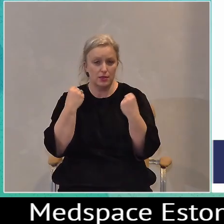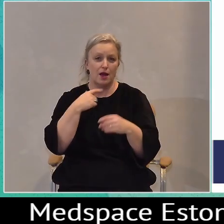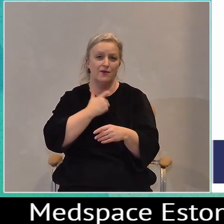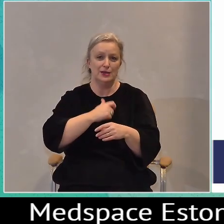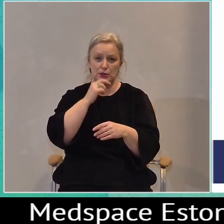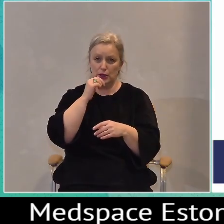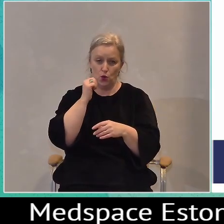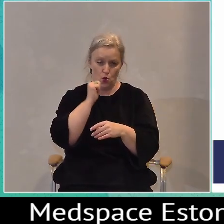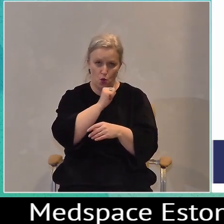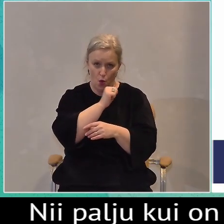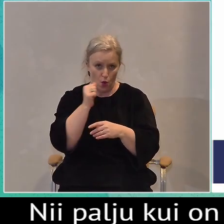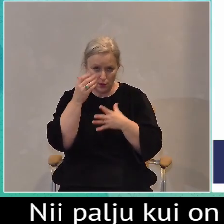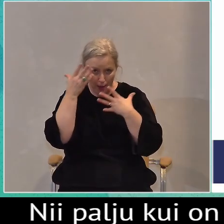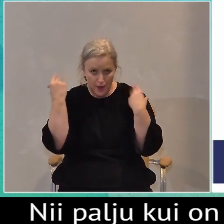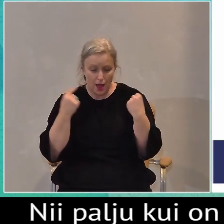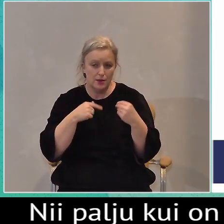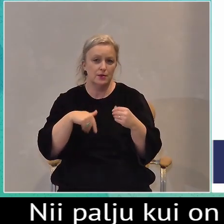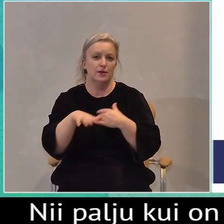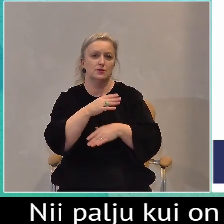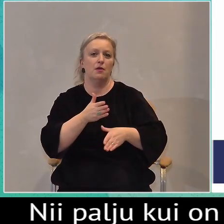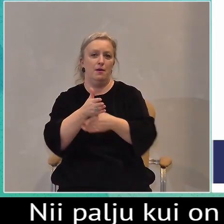make contact